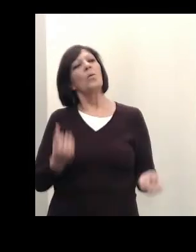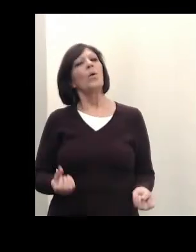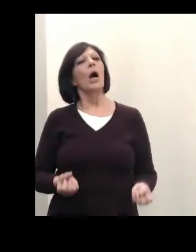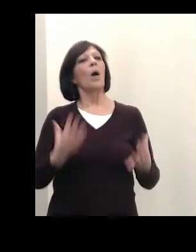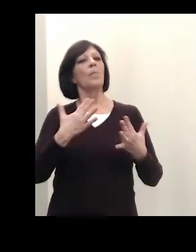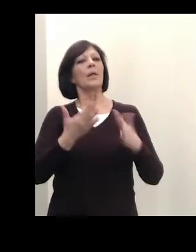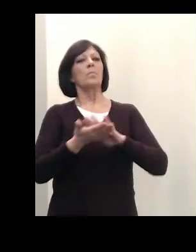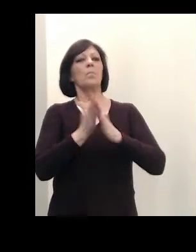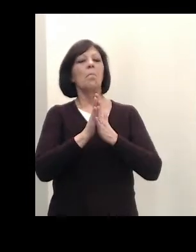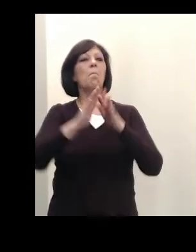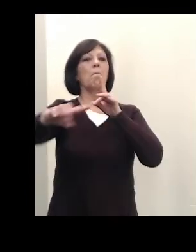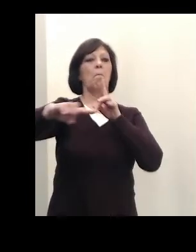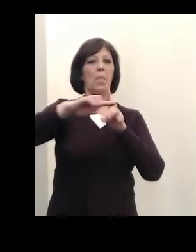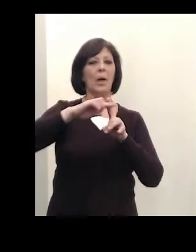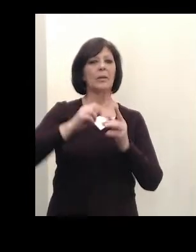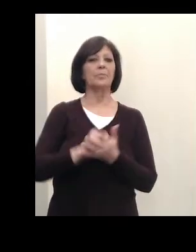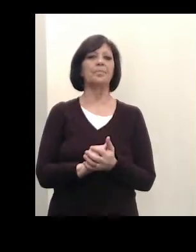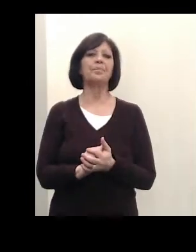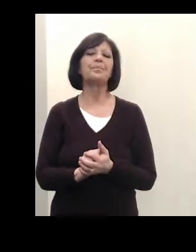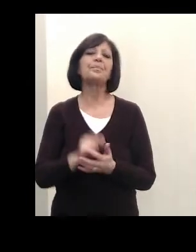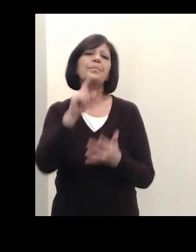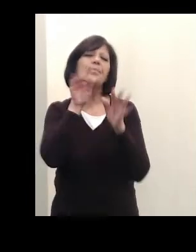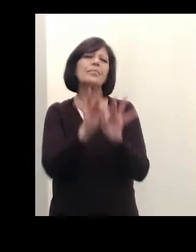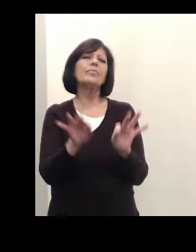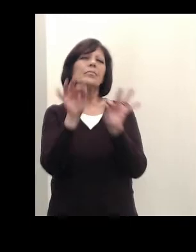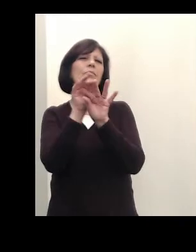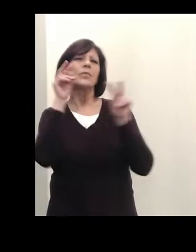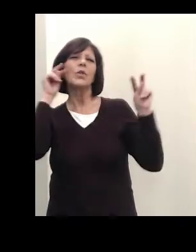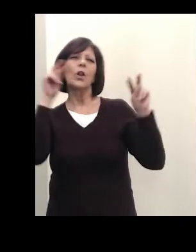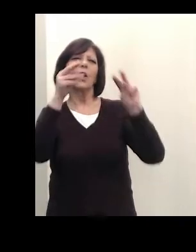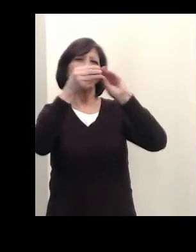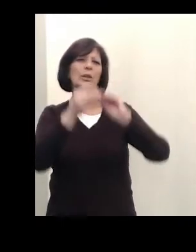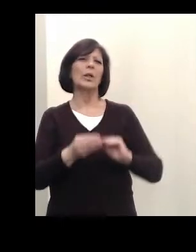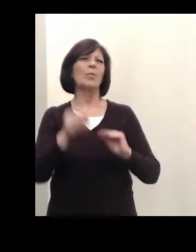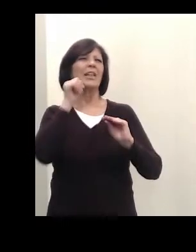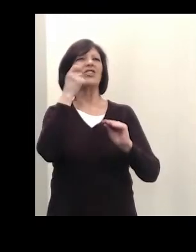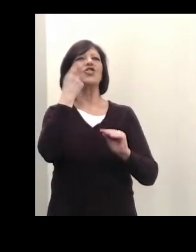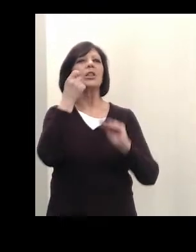very important to look at, because that's a better comparison than just the raw numbers.